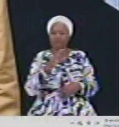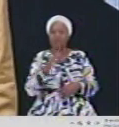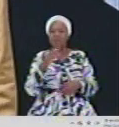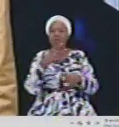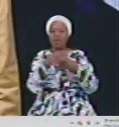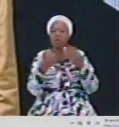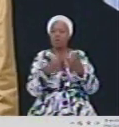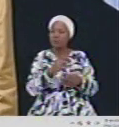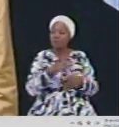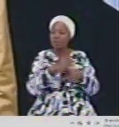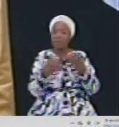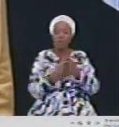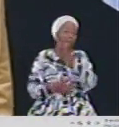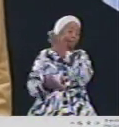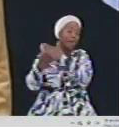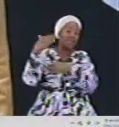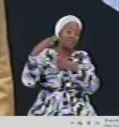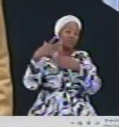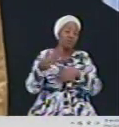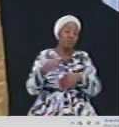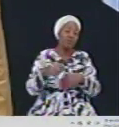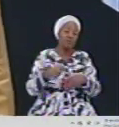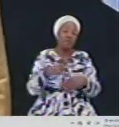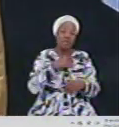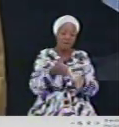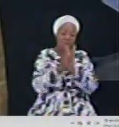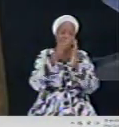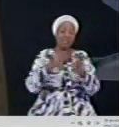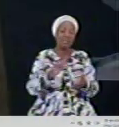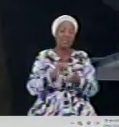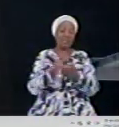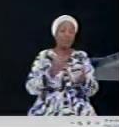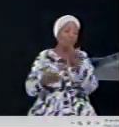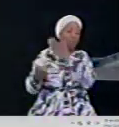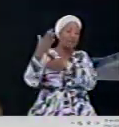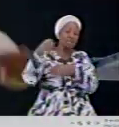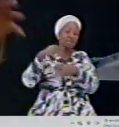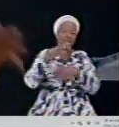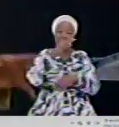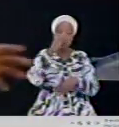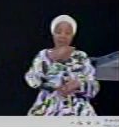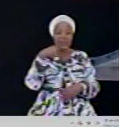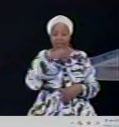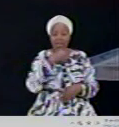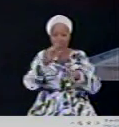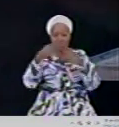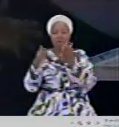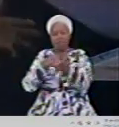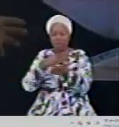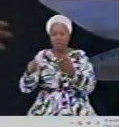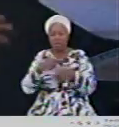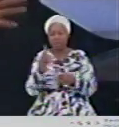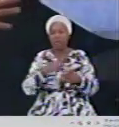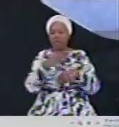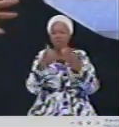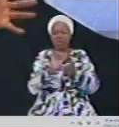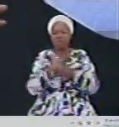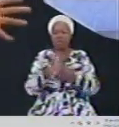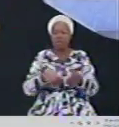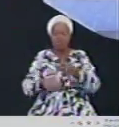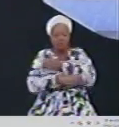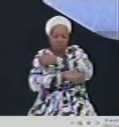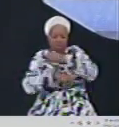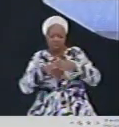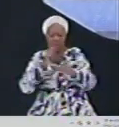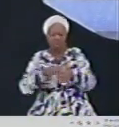lies of the past, go correct them, and that will show the evidence you are saved. All the things you have stolen in the past, and you